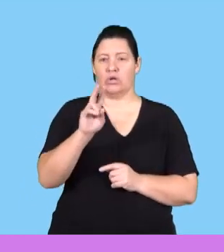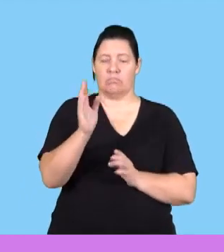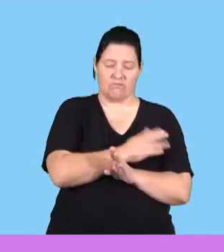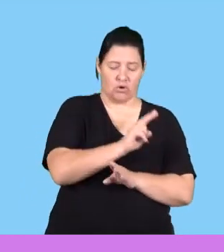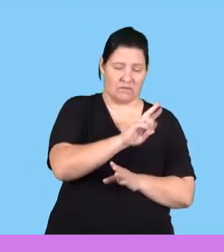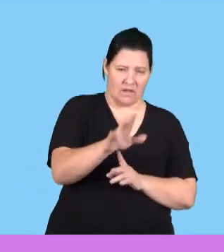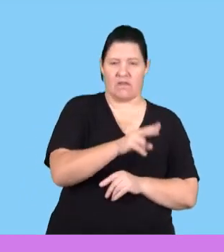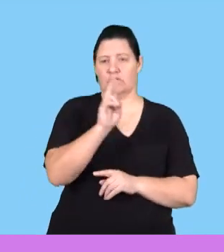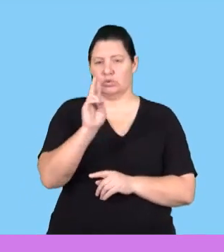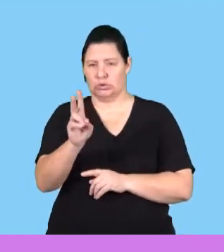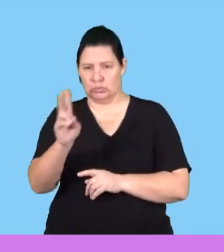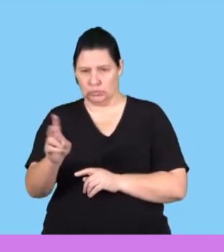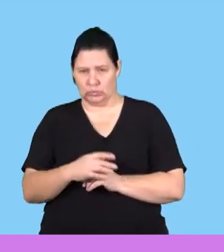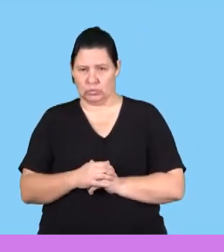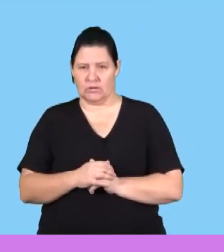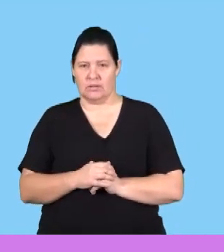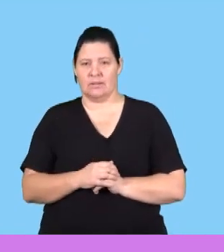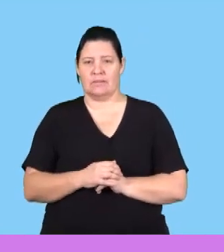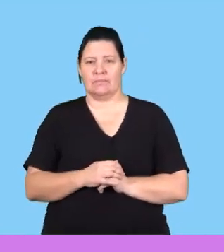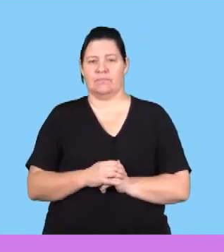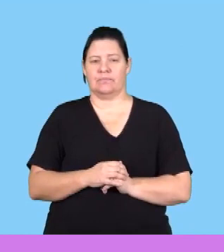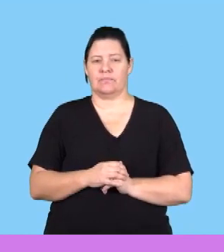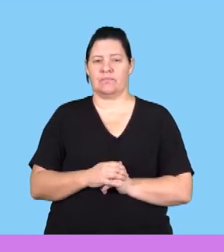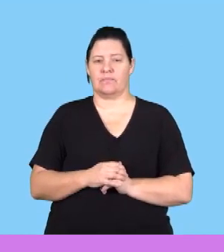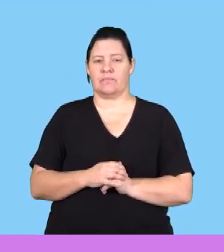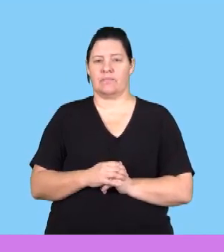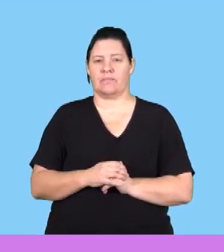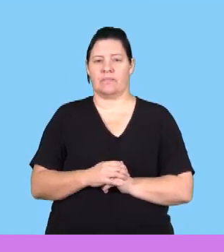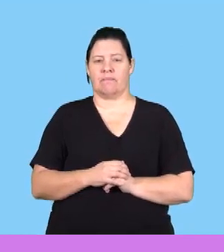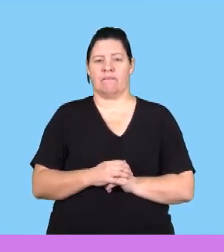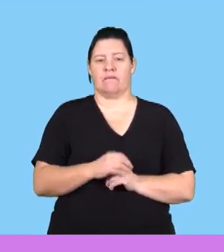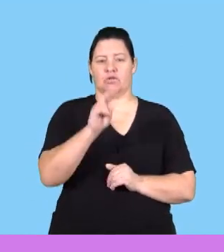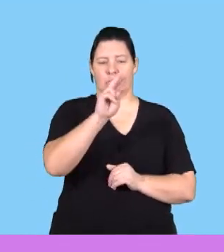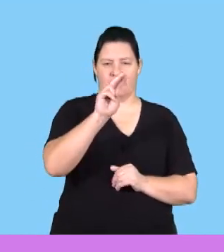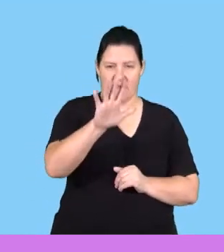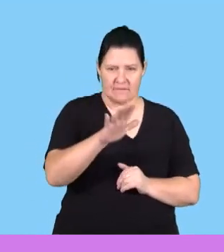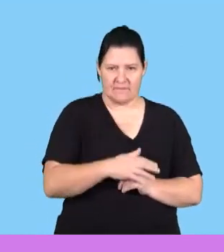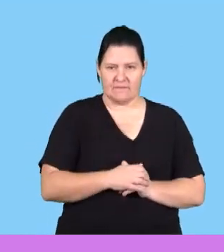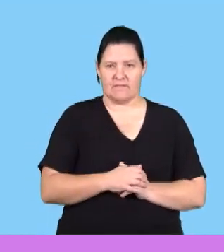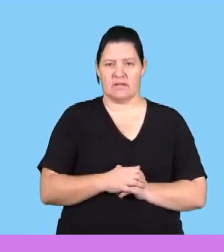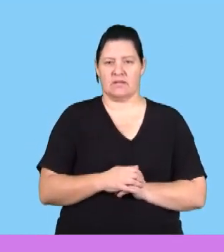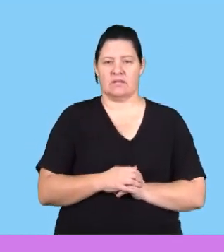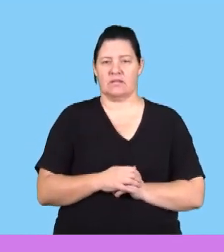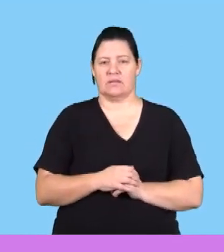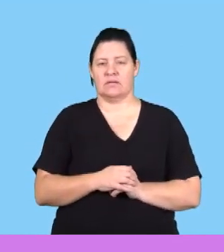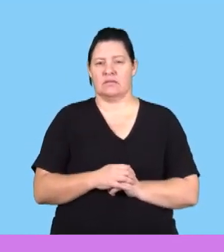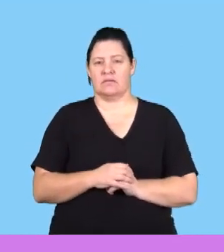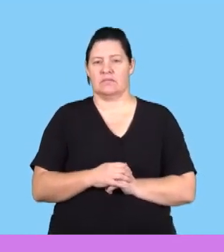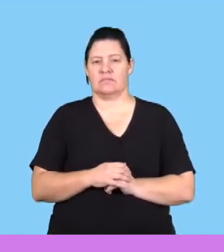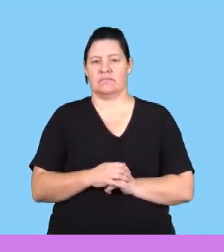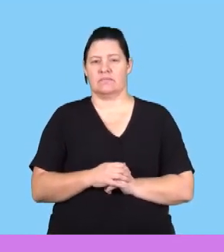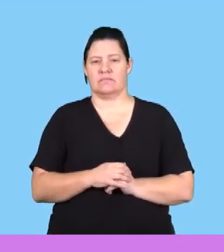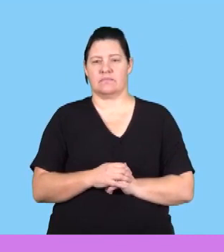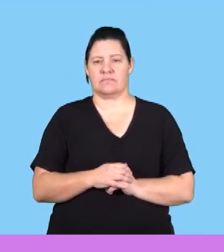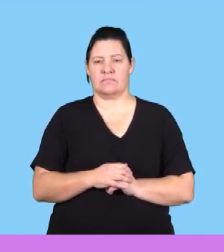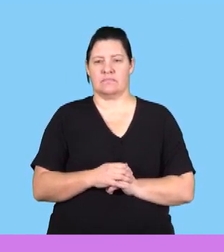25. No, sorry, before 25 there's a 22. All right, I scratched 22. Then I should also include